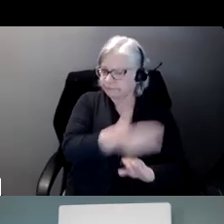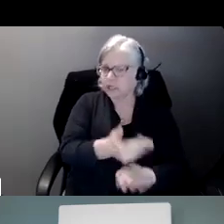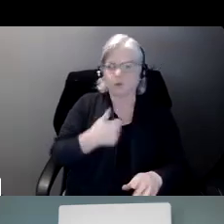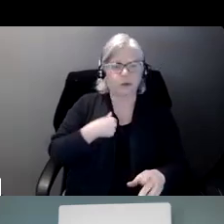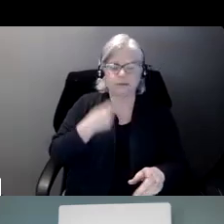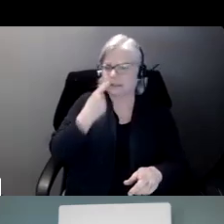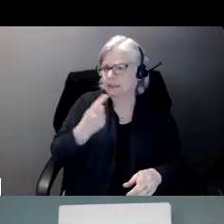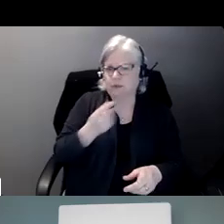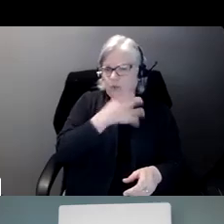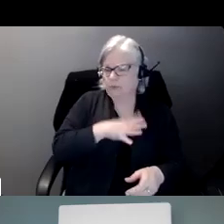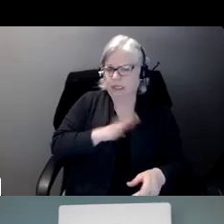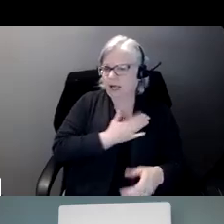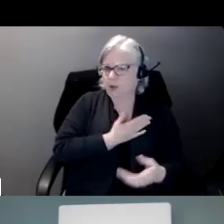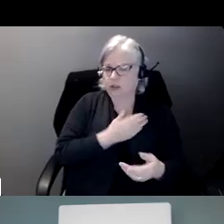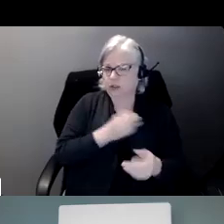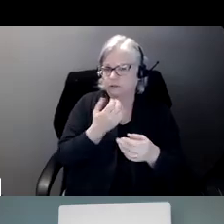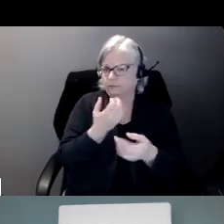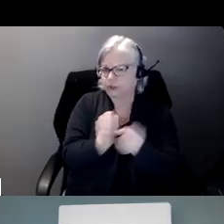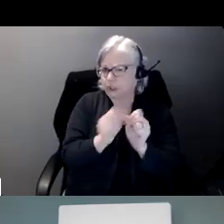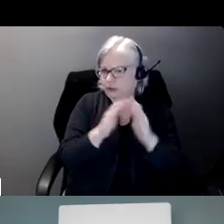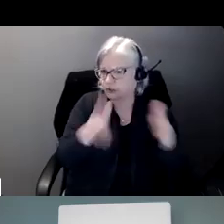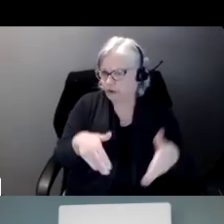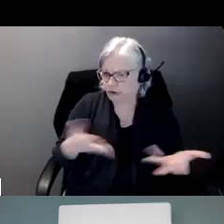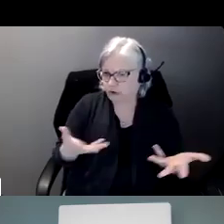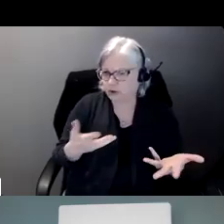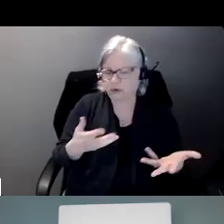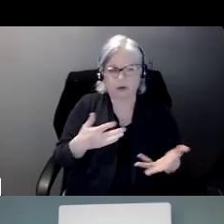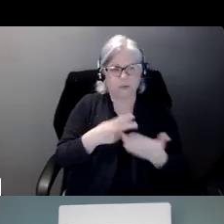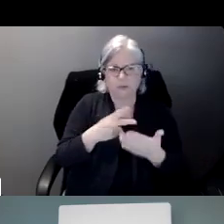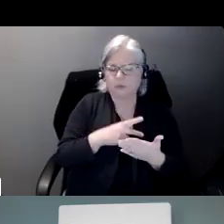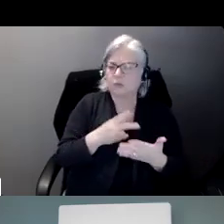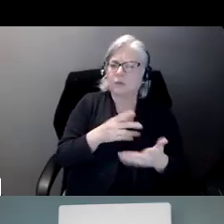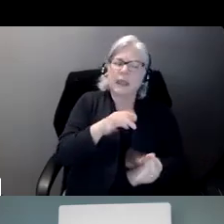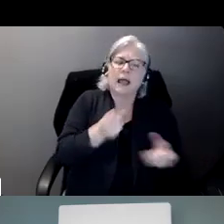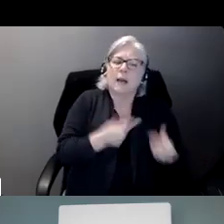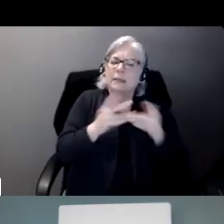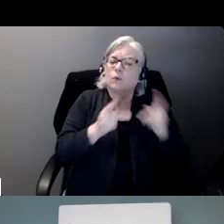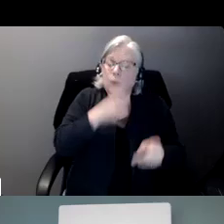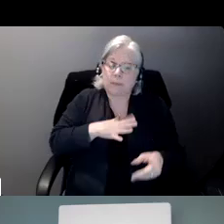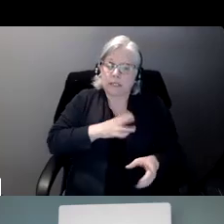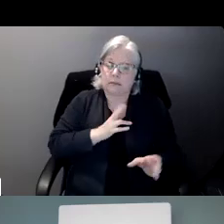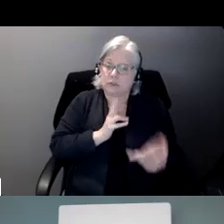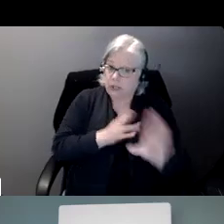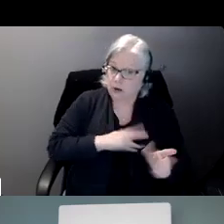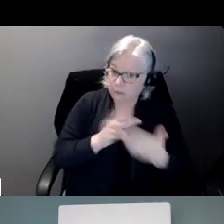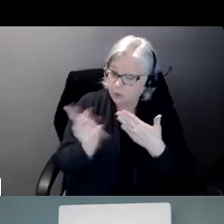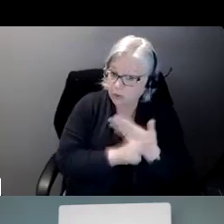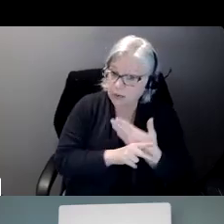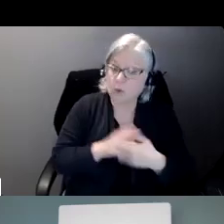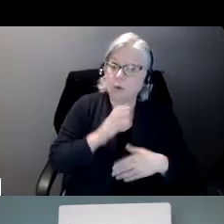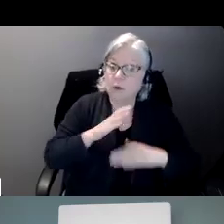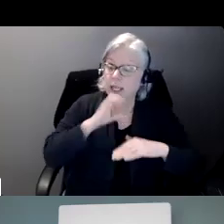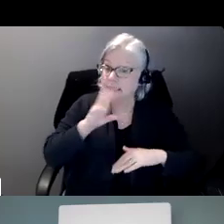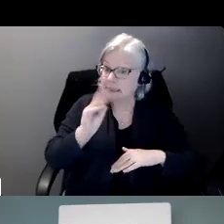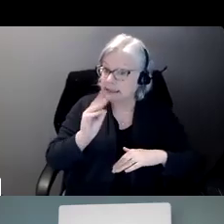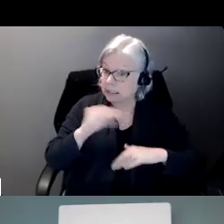in our shelter or in our programs over 60 happened fairly infrequently. But there is a trend happening